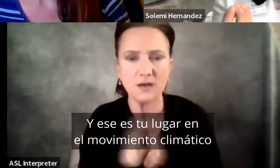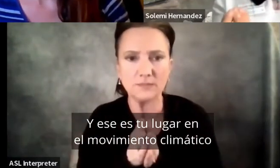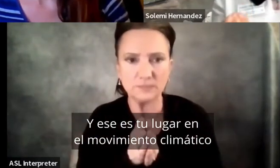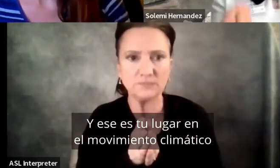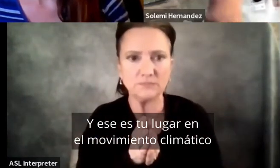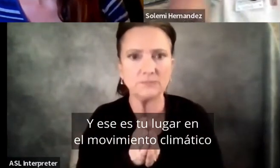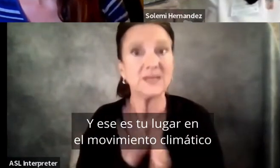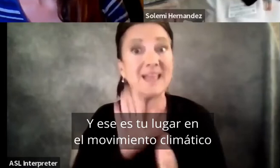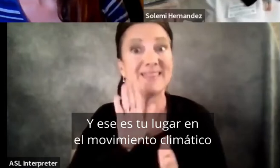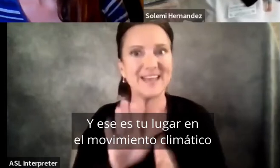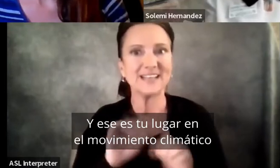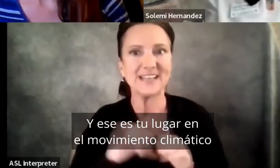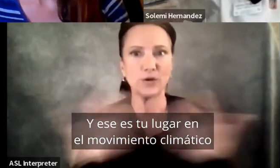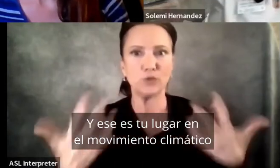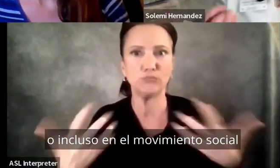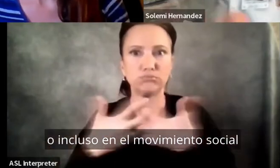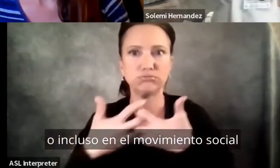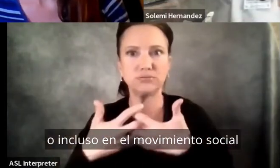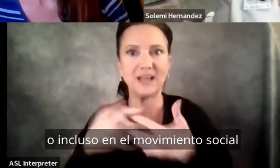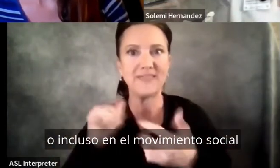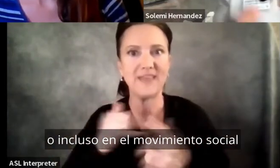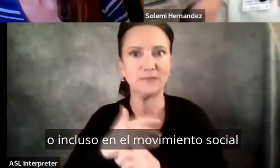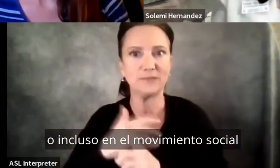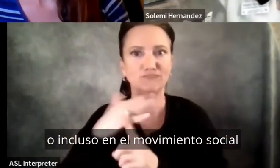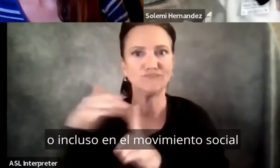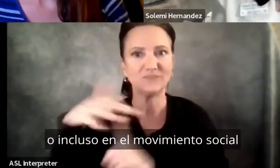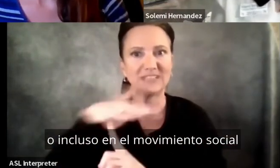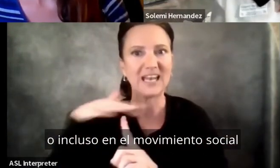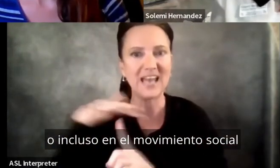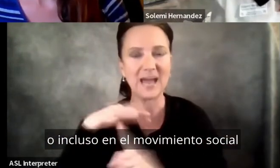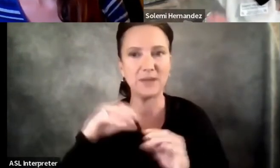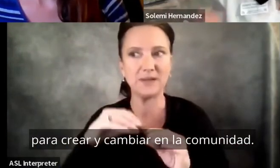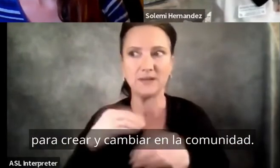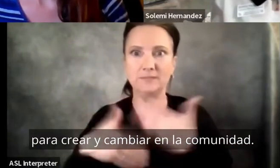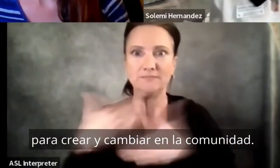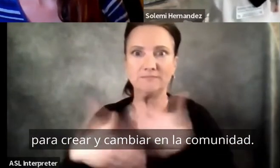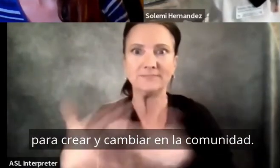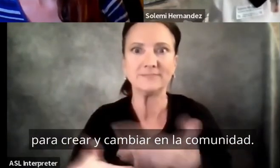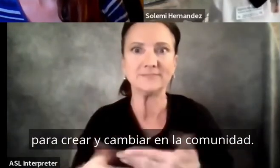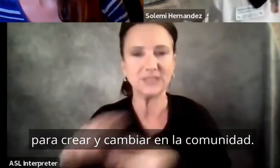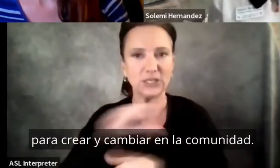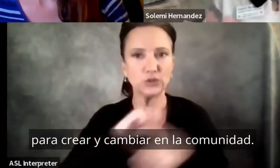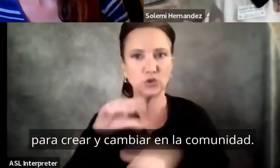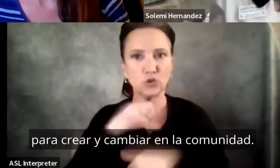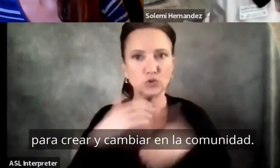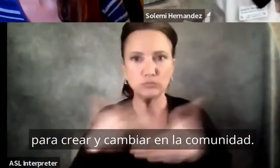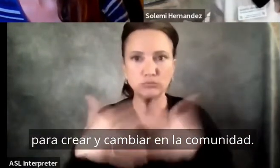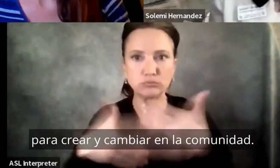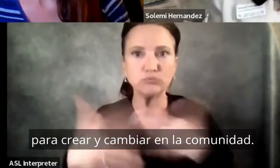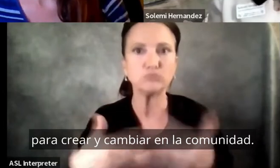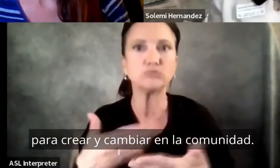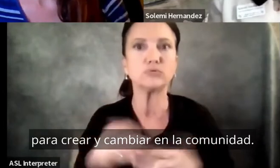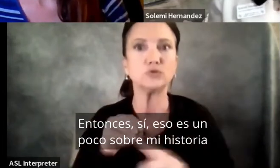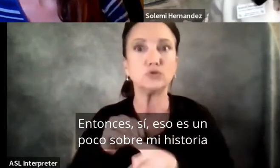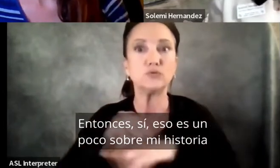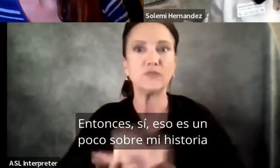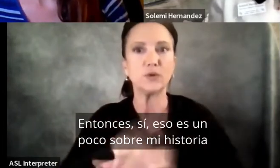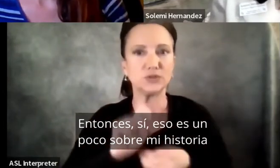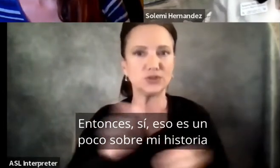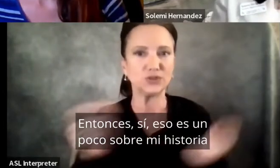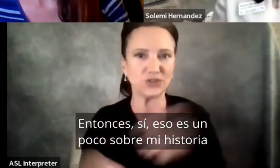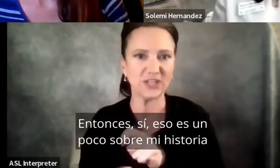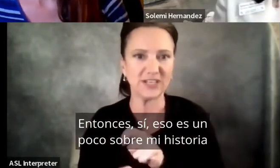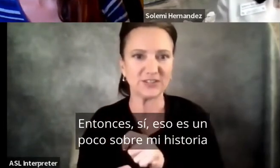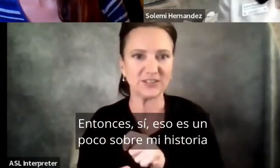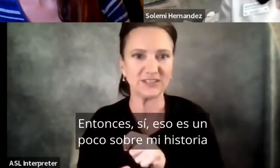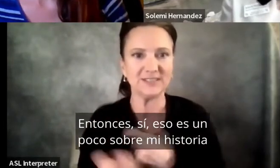your place in the climate movement or even in the social movement to create and change in the community. So yeah, that's